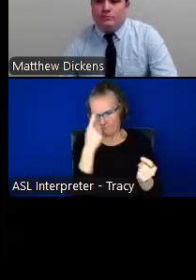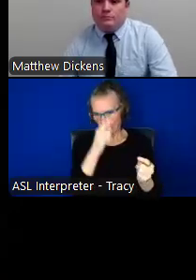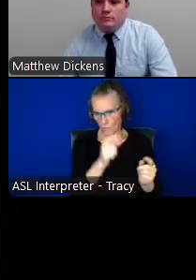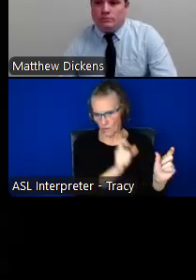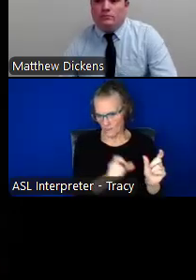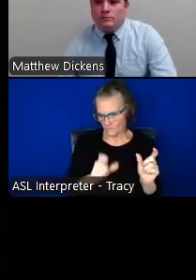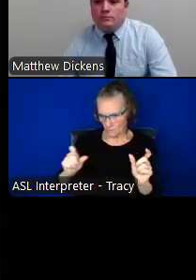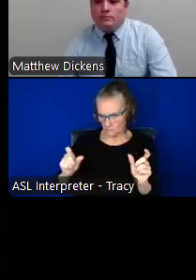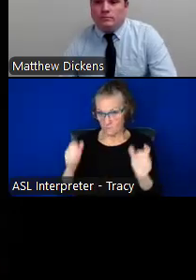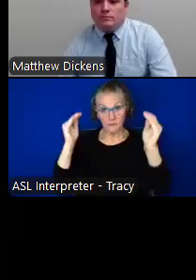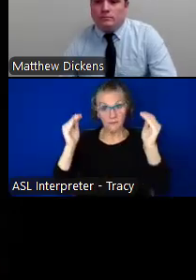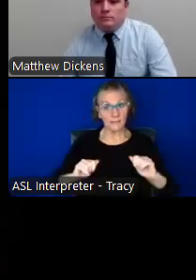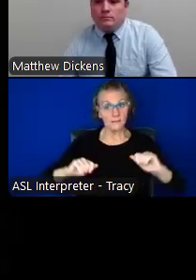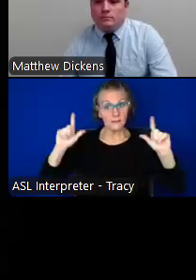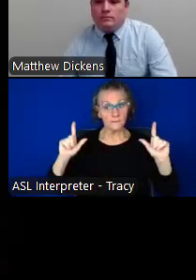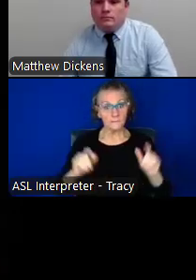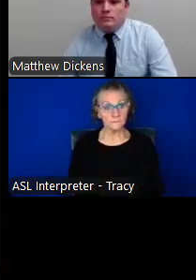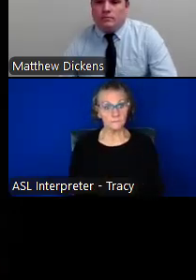Next slide.